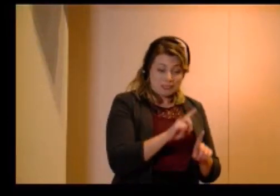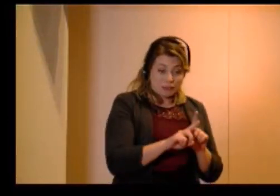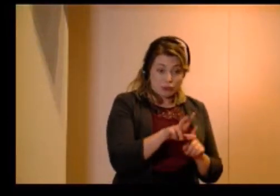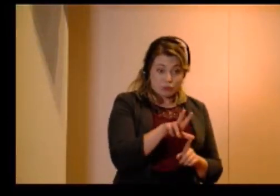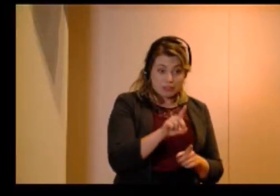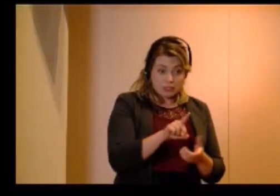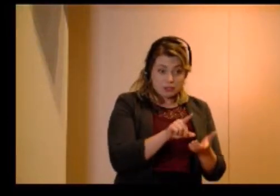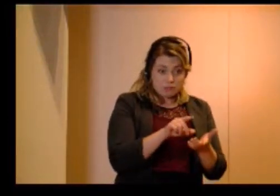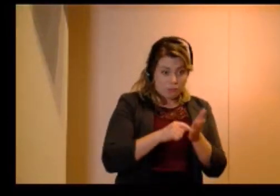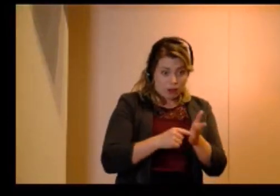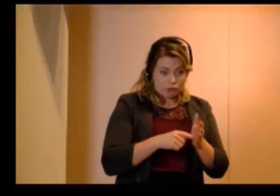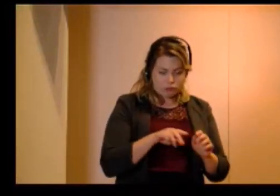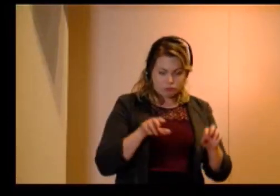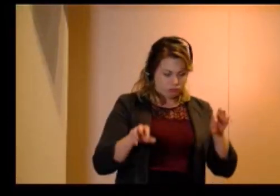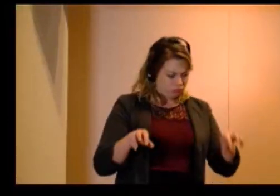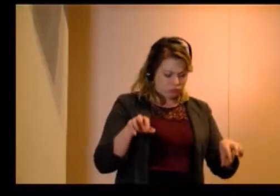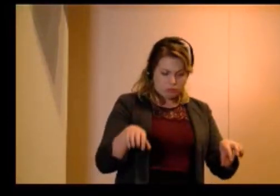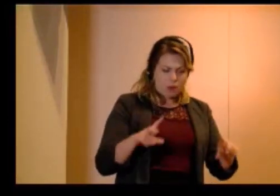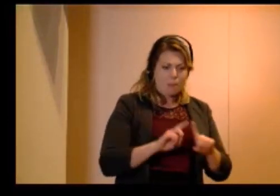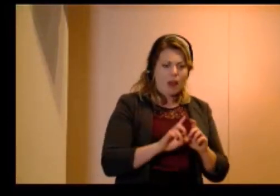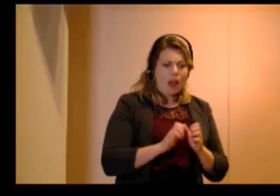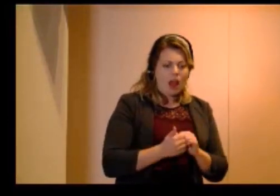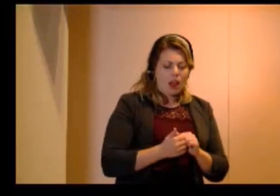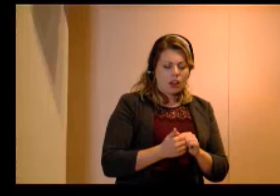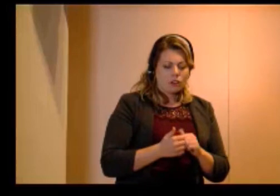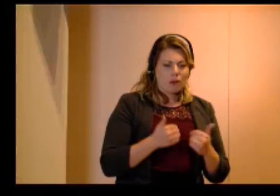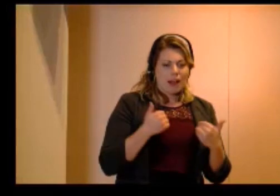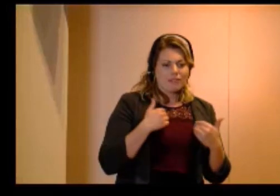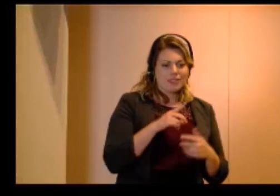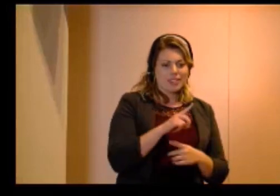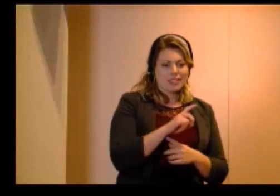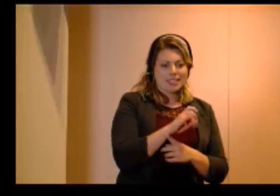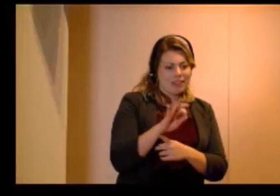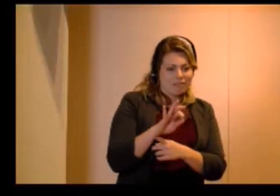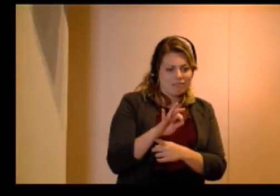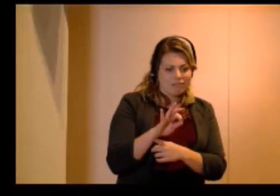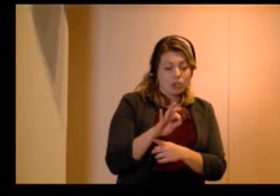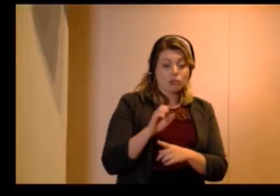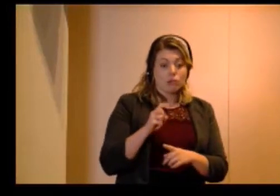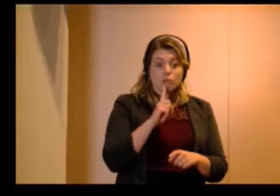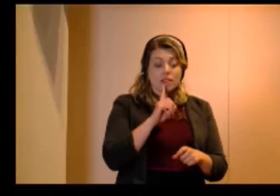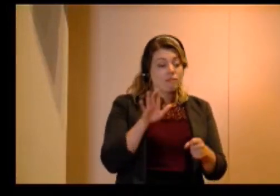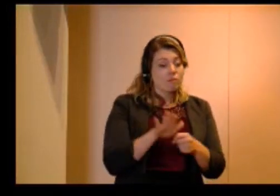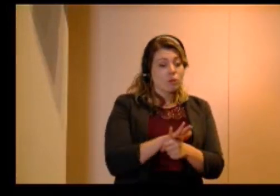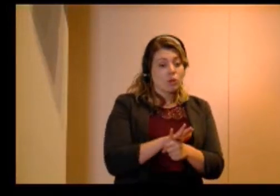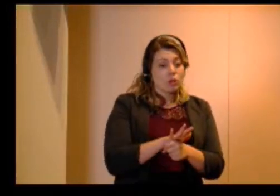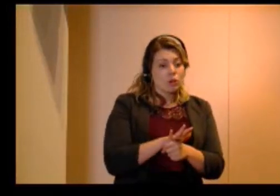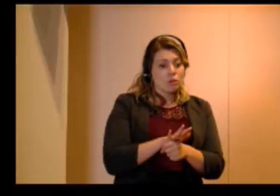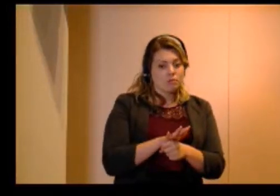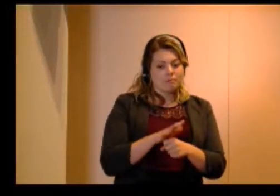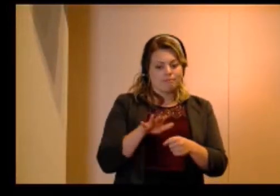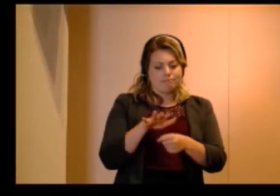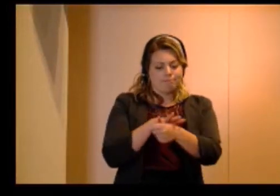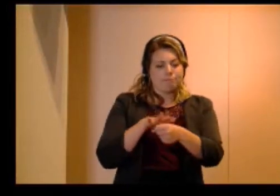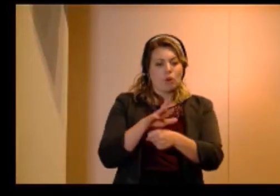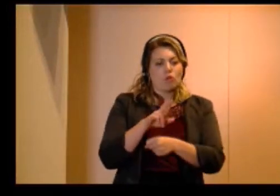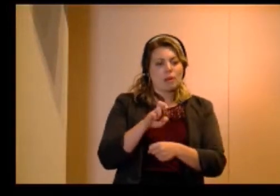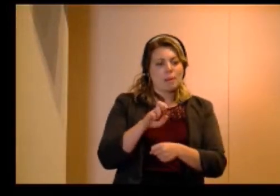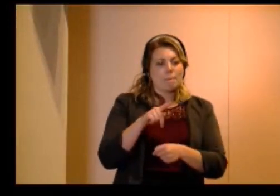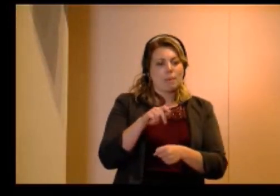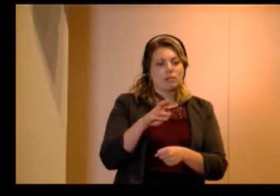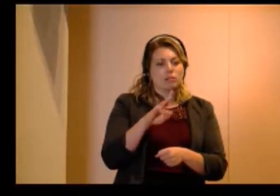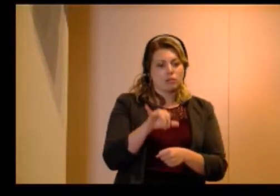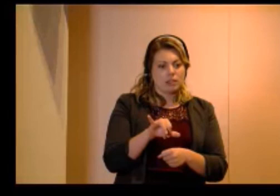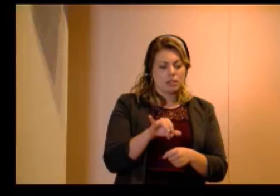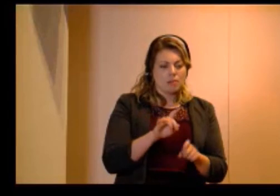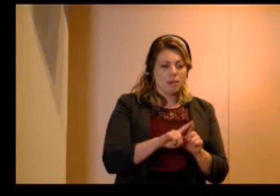like a way to do a diff? So to take a whole repository and then say, okay, well, actually,